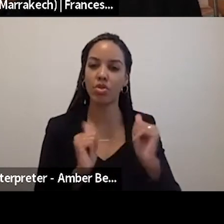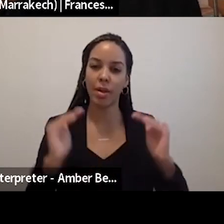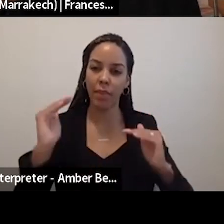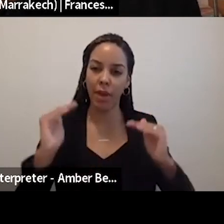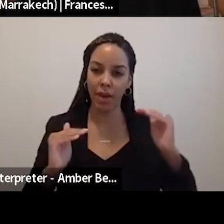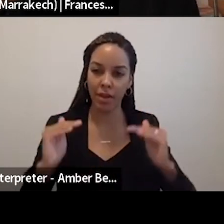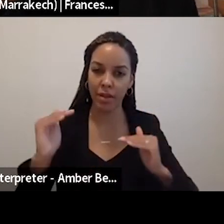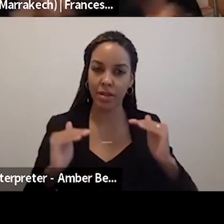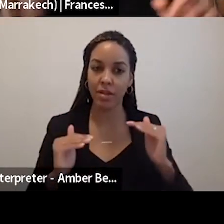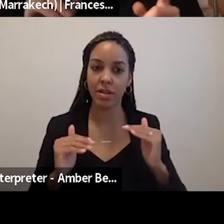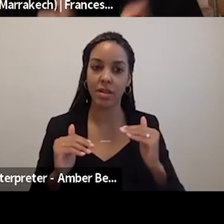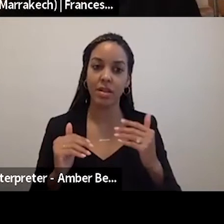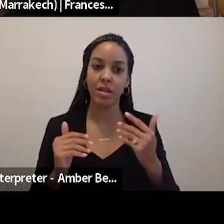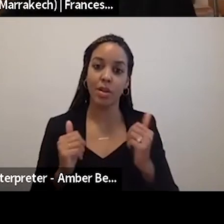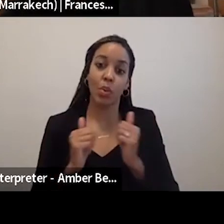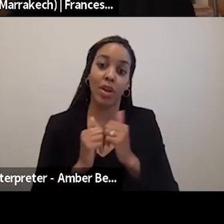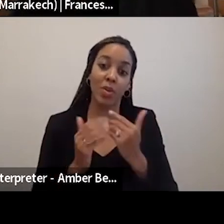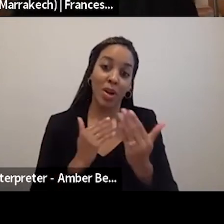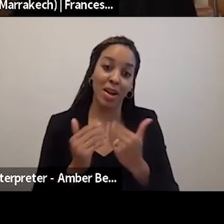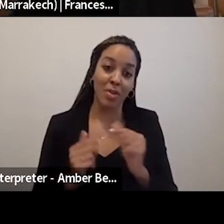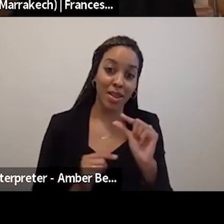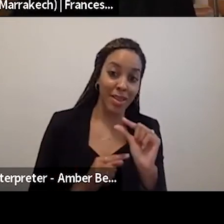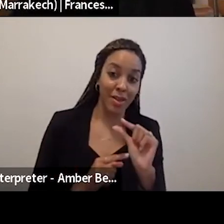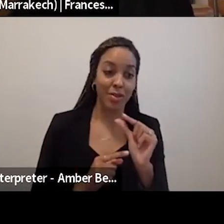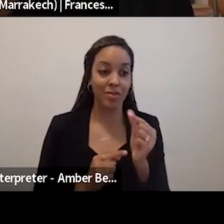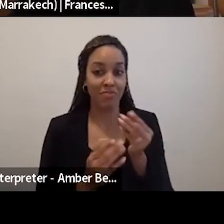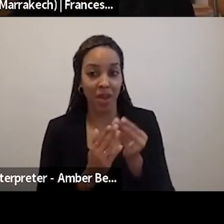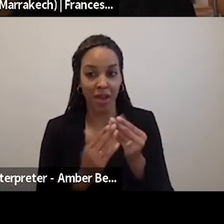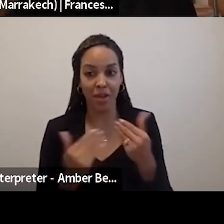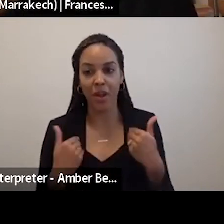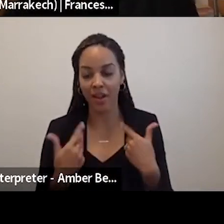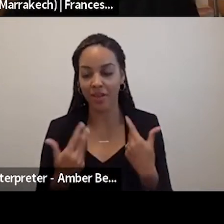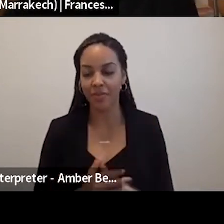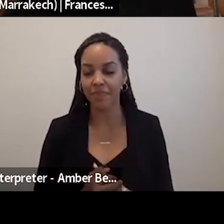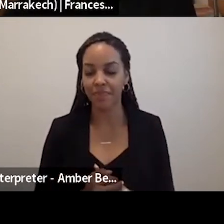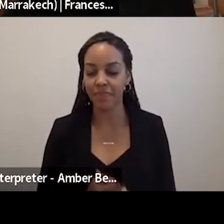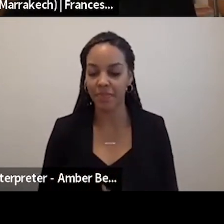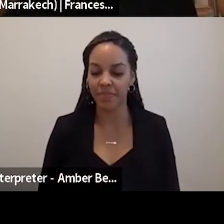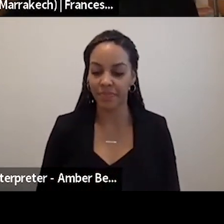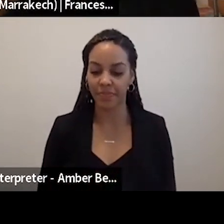whatever little, as a parenthesis, means we have to do that.